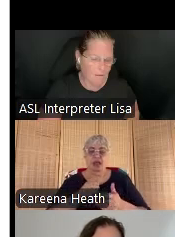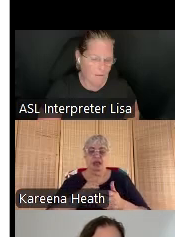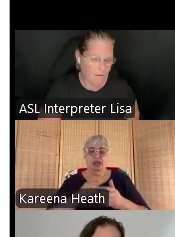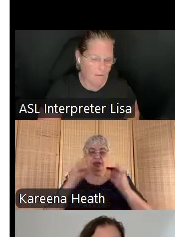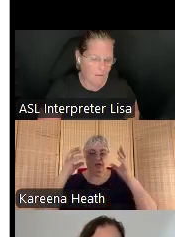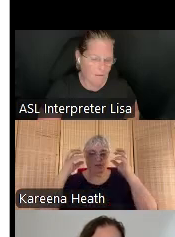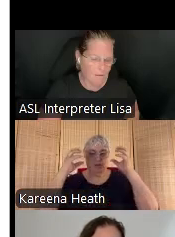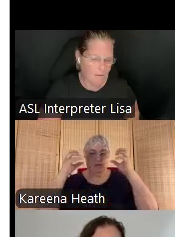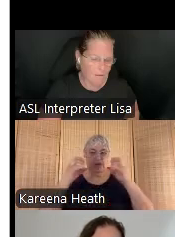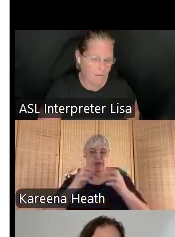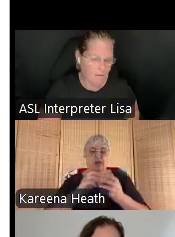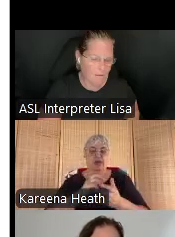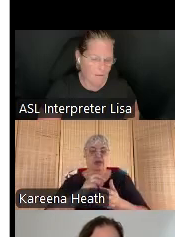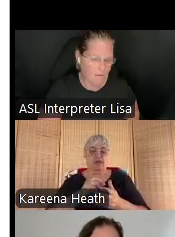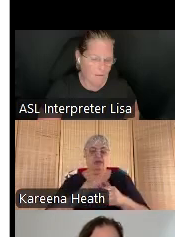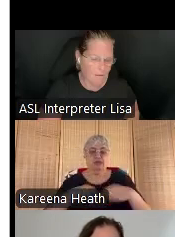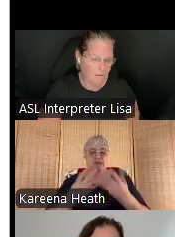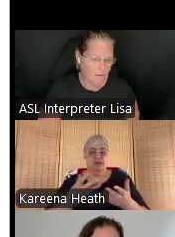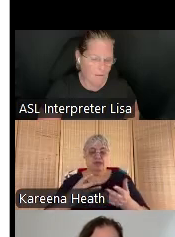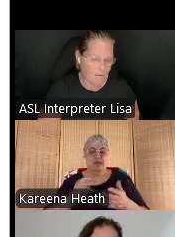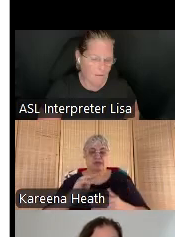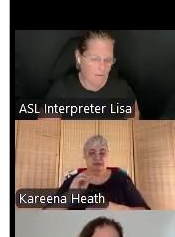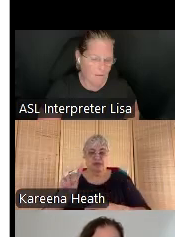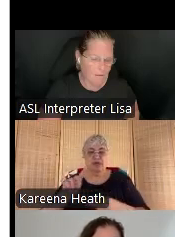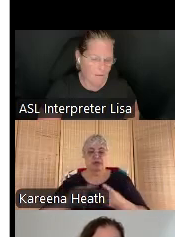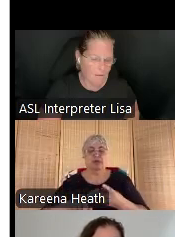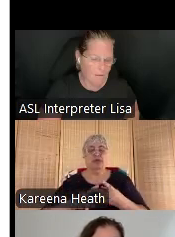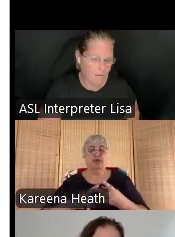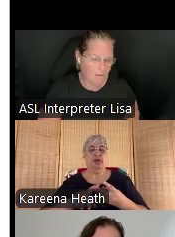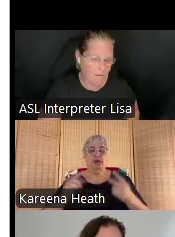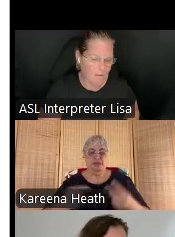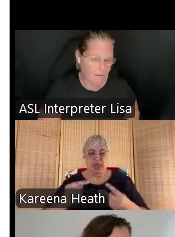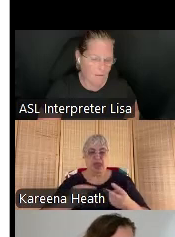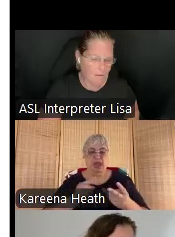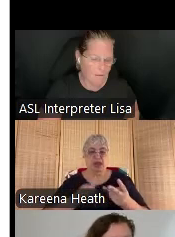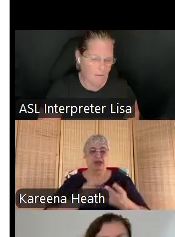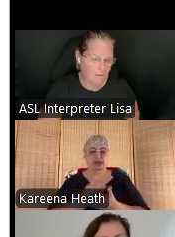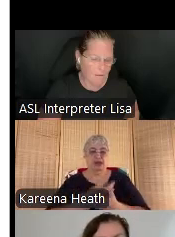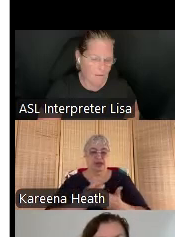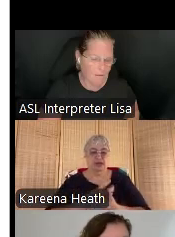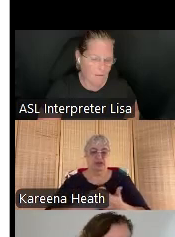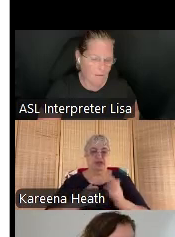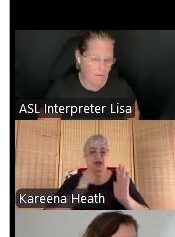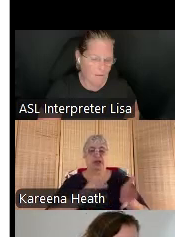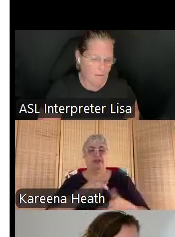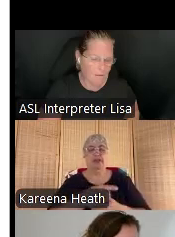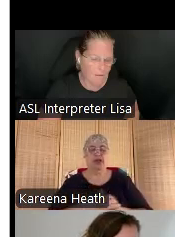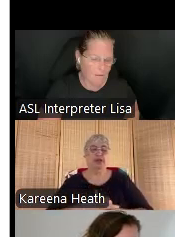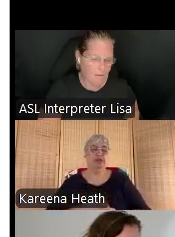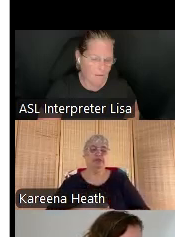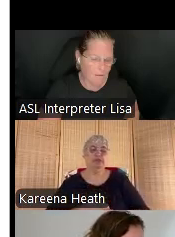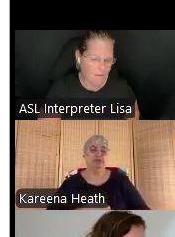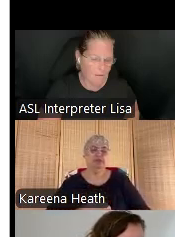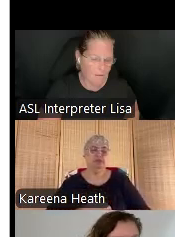treat mood, pain, and seizures. I'll leave that slide up for